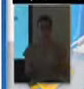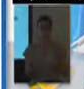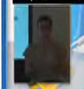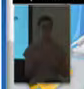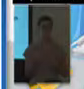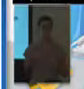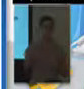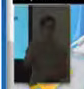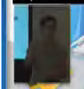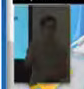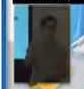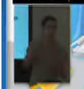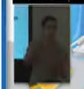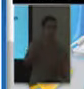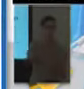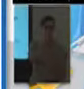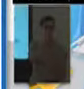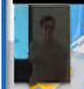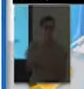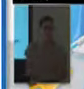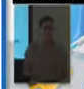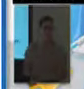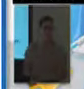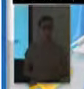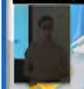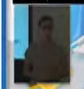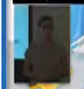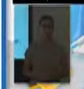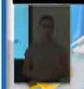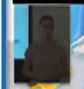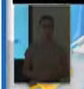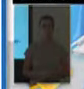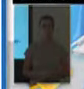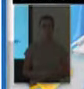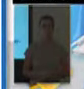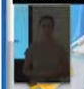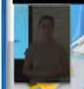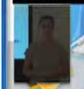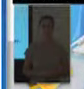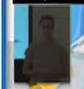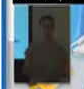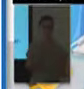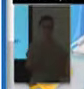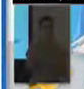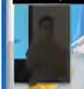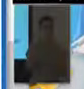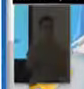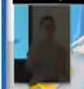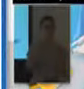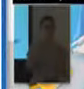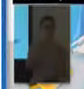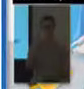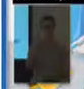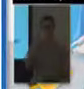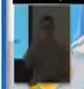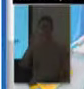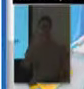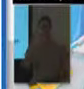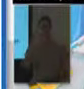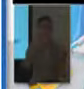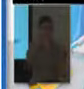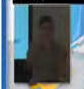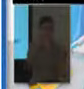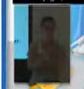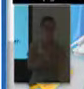for these problems that we're going to have in telecommunication services over the next 5 to 10 years. On the website of ETSI, you